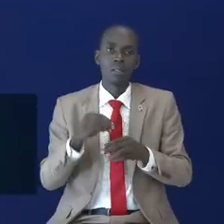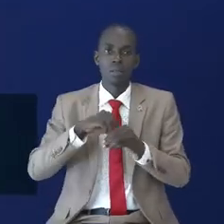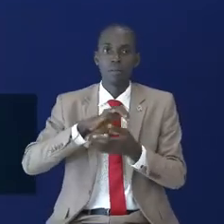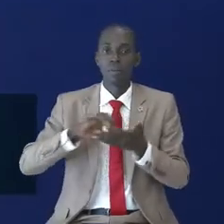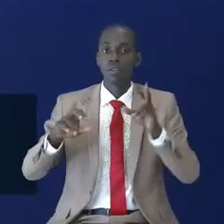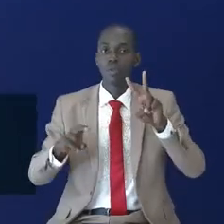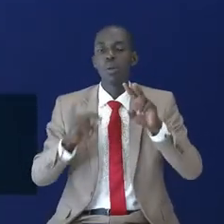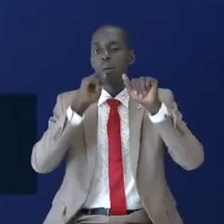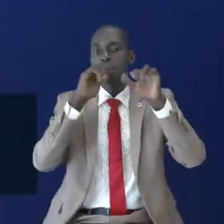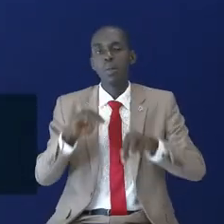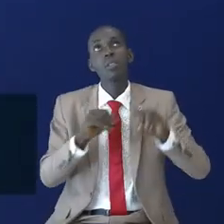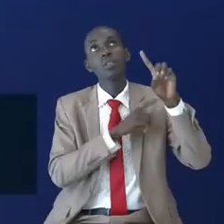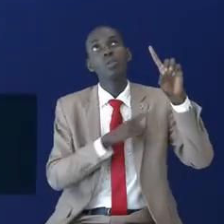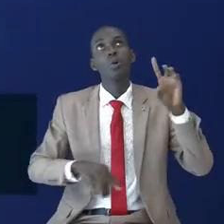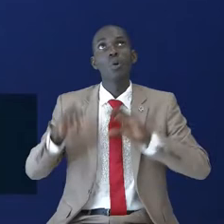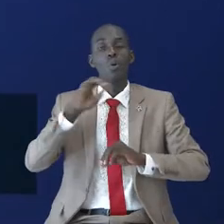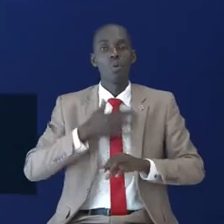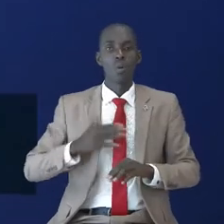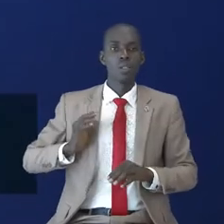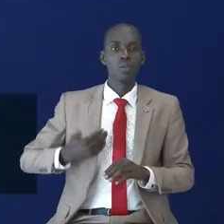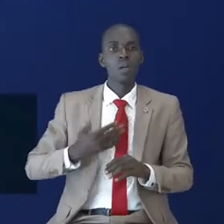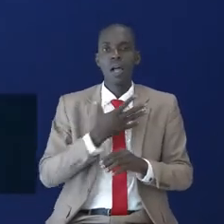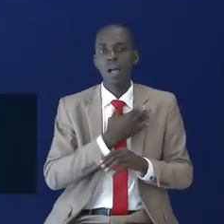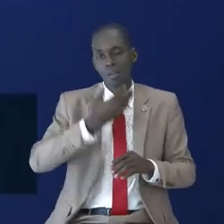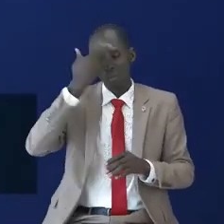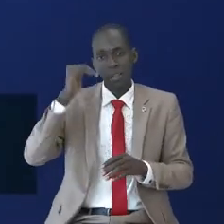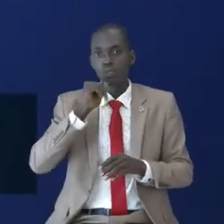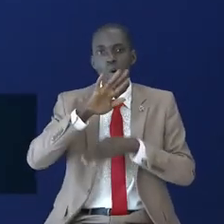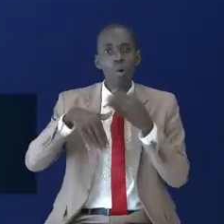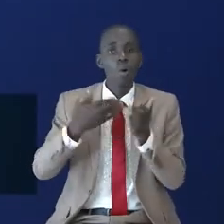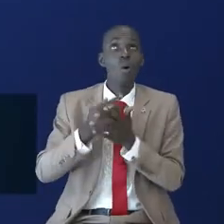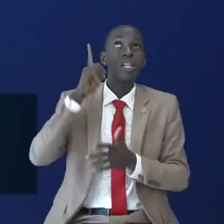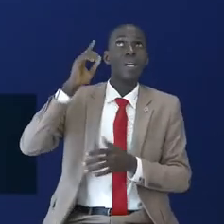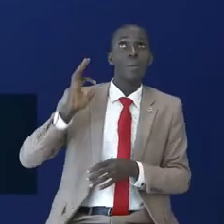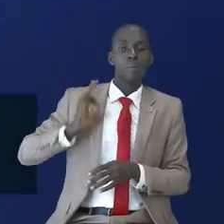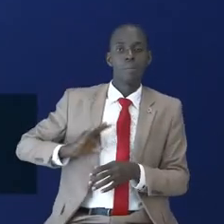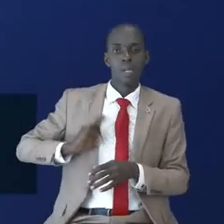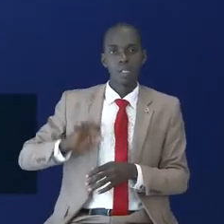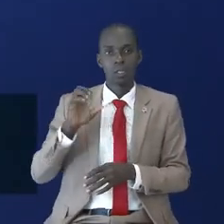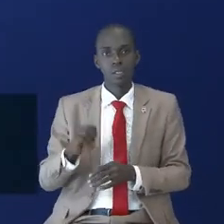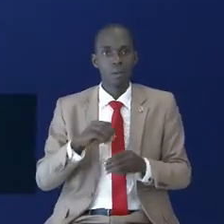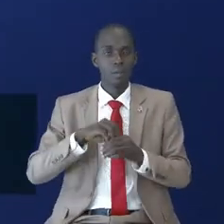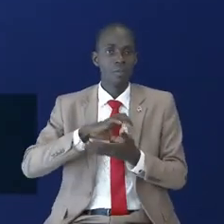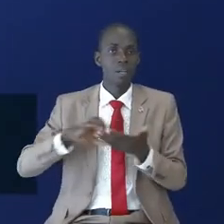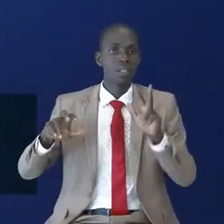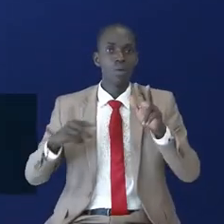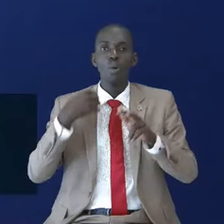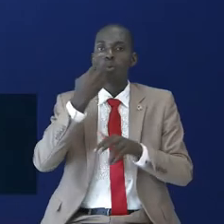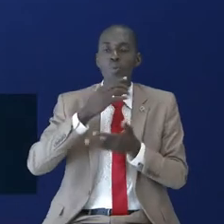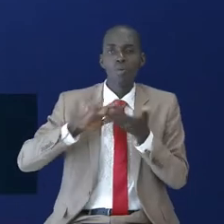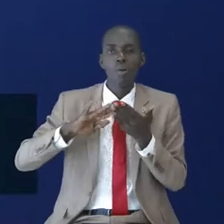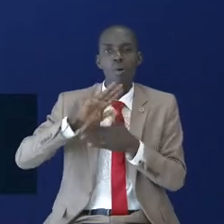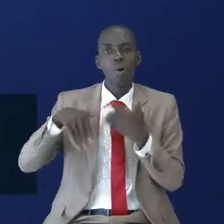2, bless the Lord, O my soul, and forget not all his benefits. In verse 3, it says, O